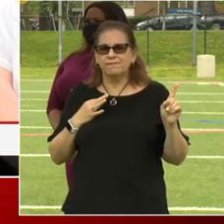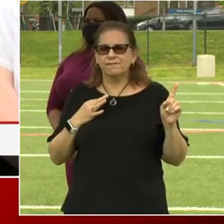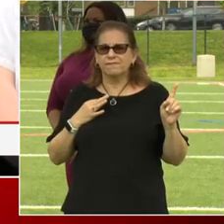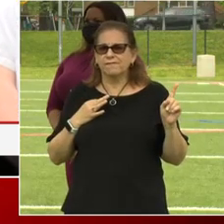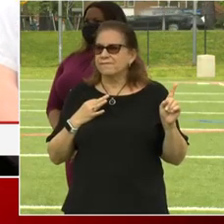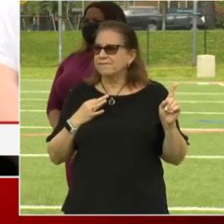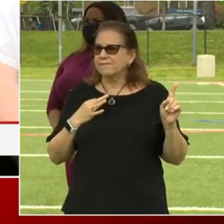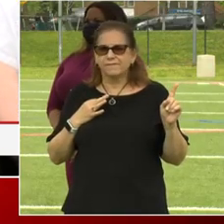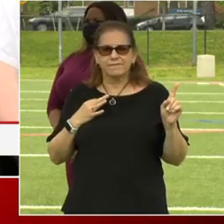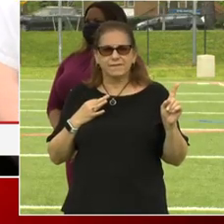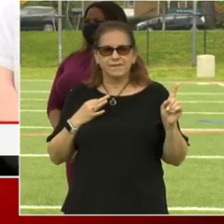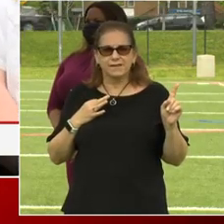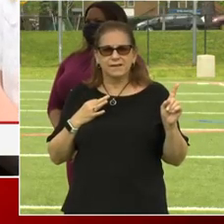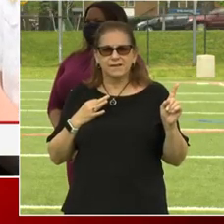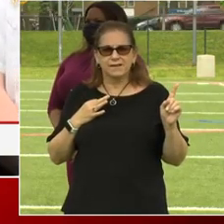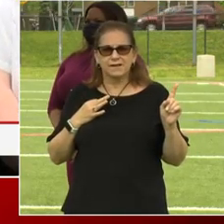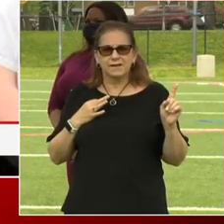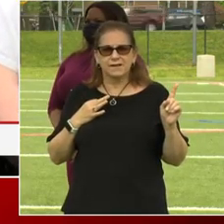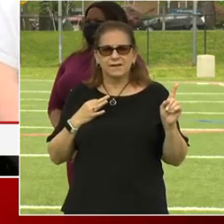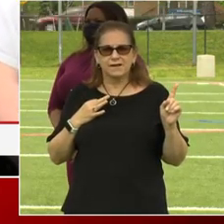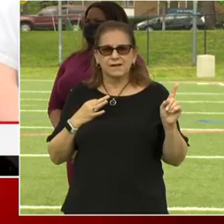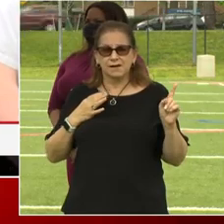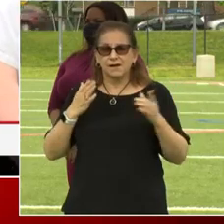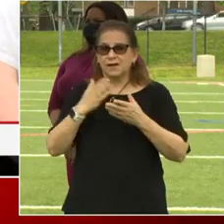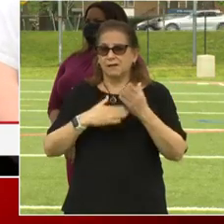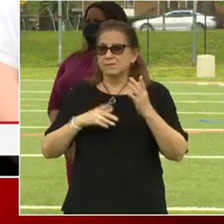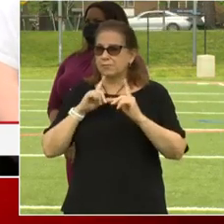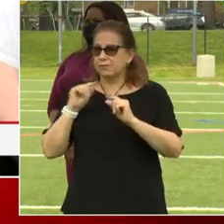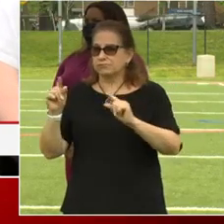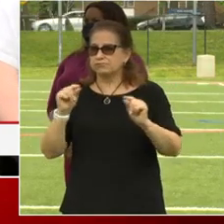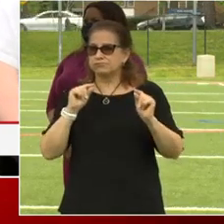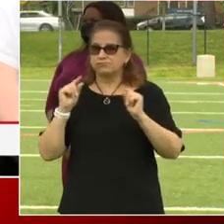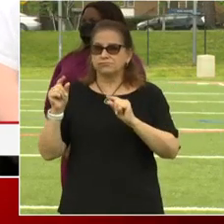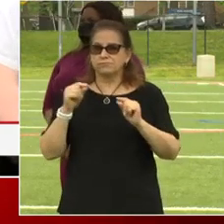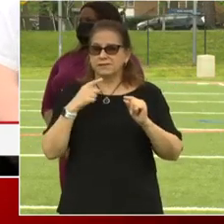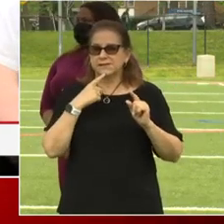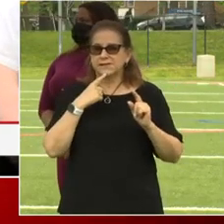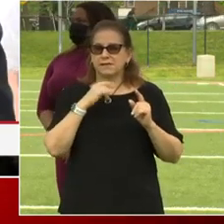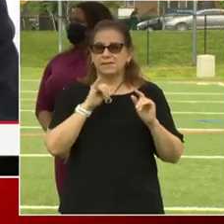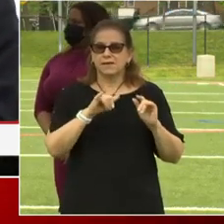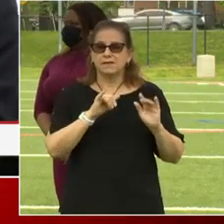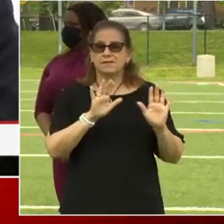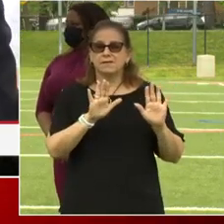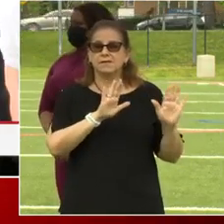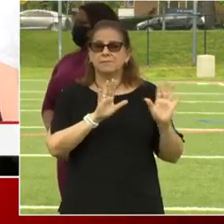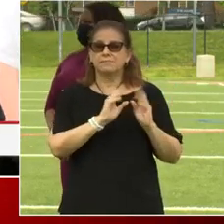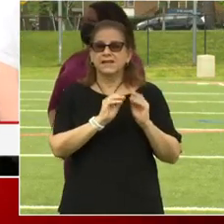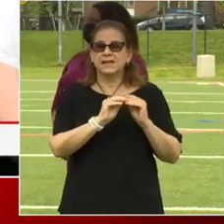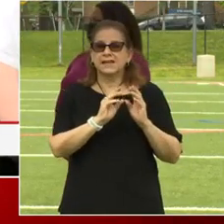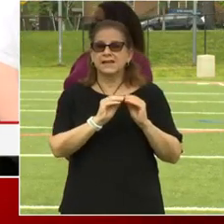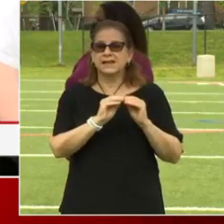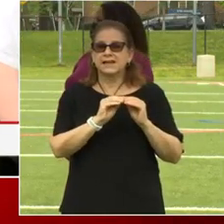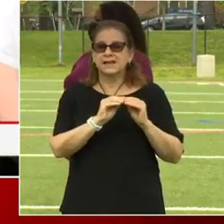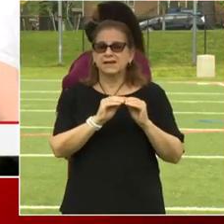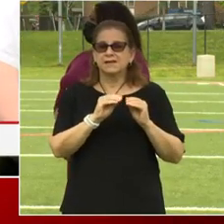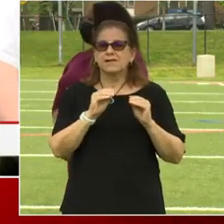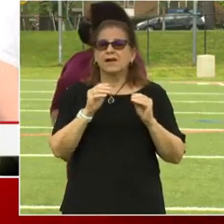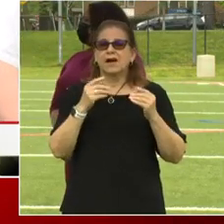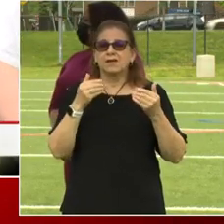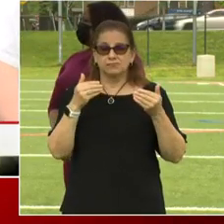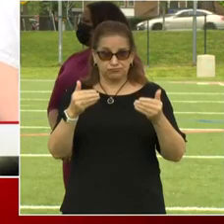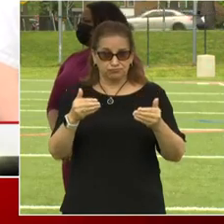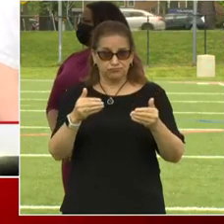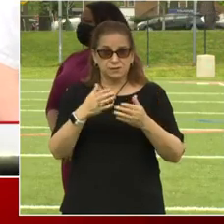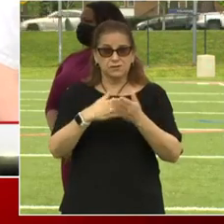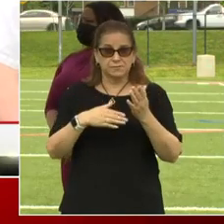I think, over the last couple of weeks over some meetings that were being held and then not being held, and whether she